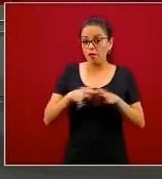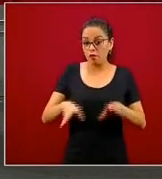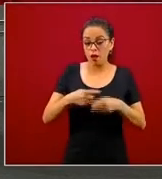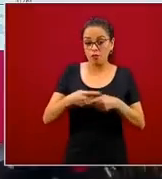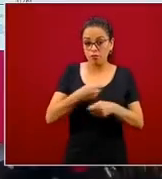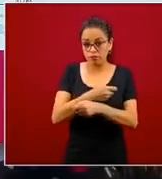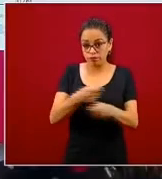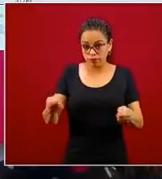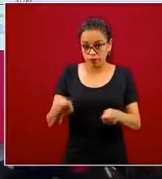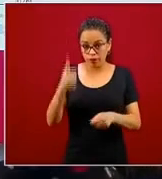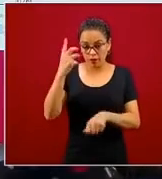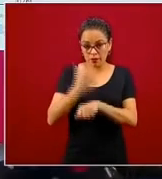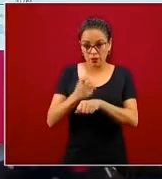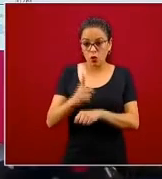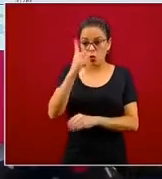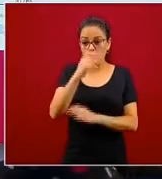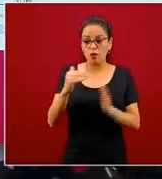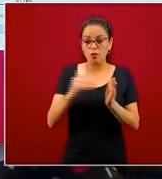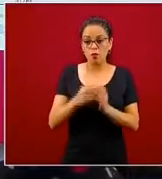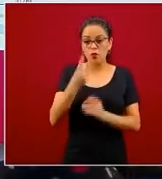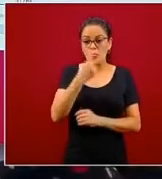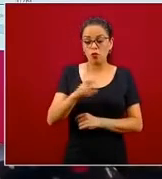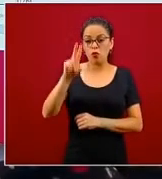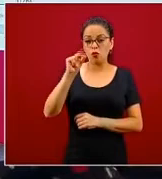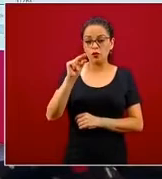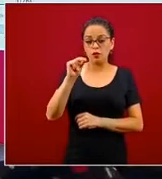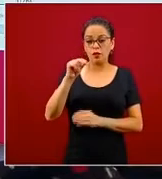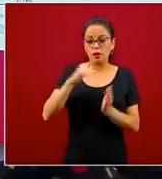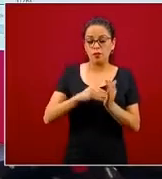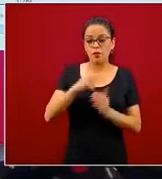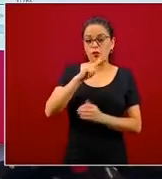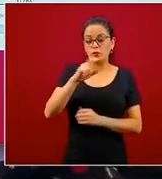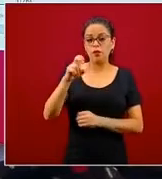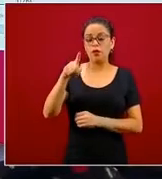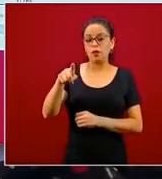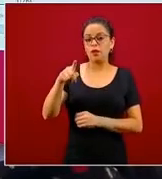of people informed by the US,